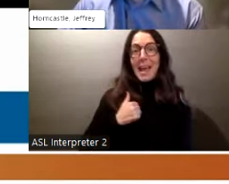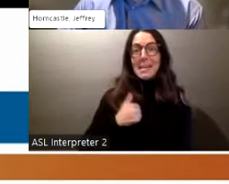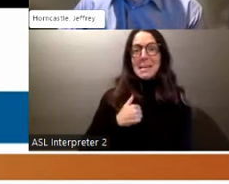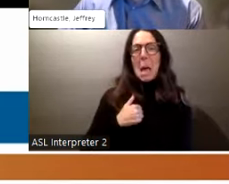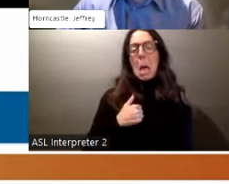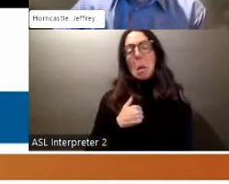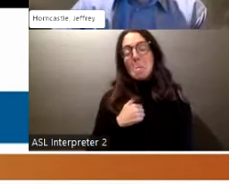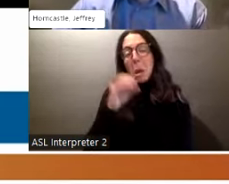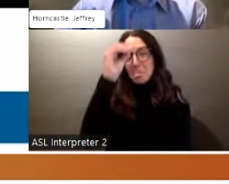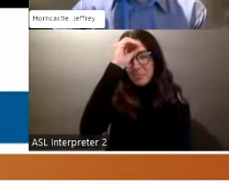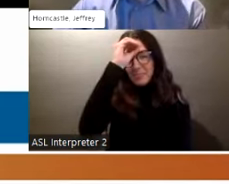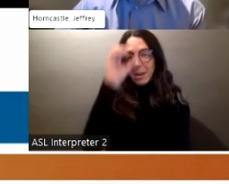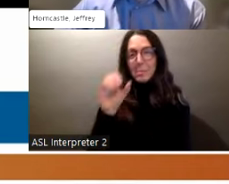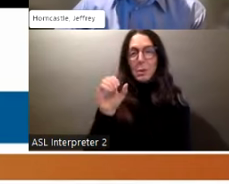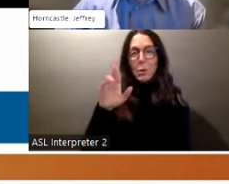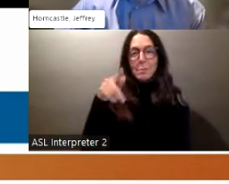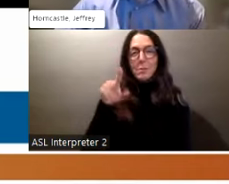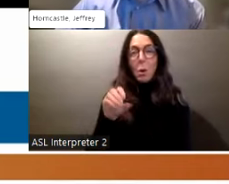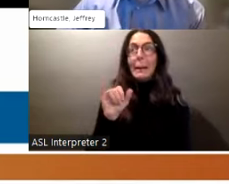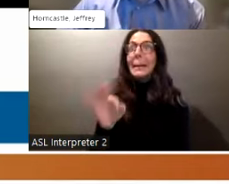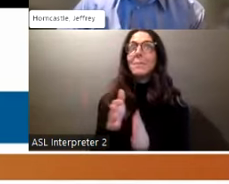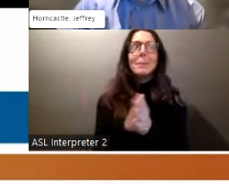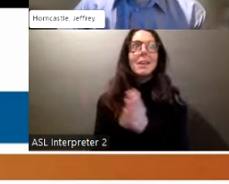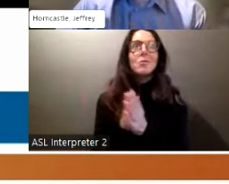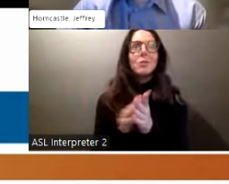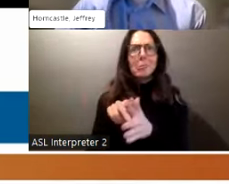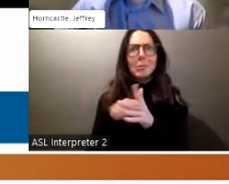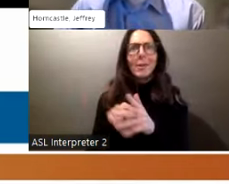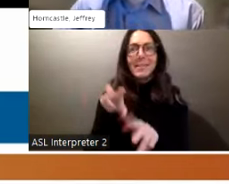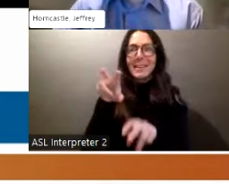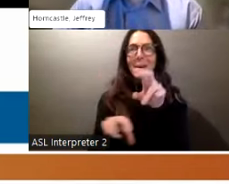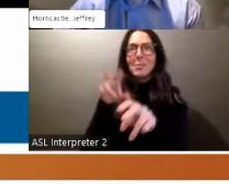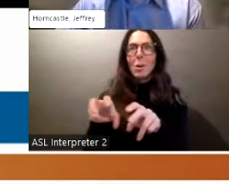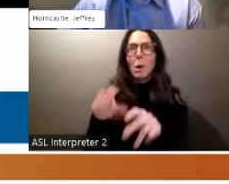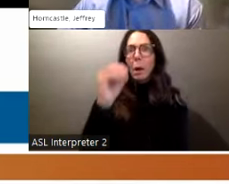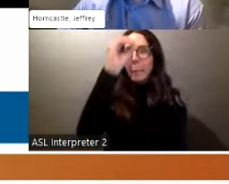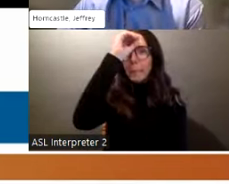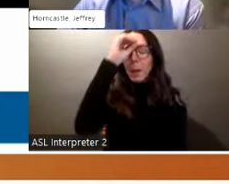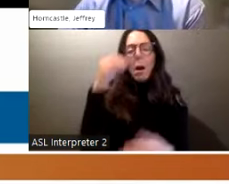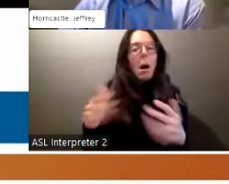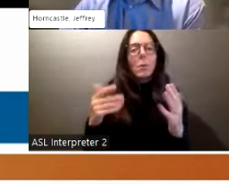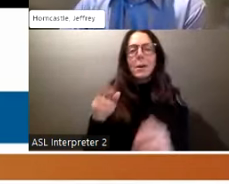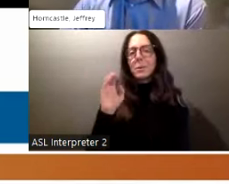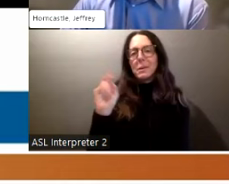right? So if a person's deciding to go into something without any knowledge, they're automatically putting themselves at risk of being a